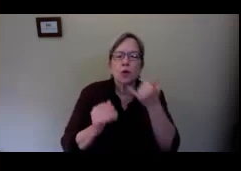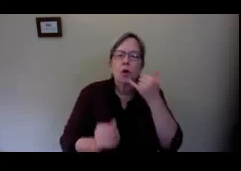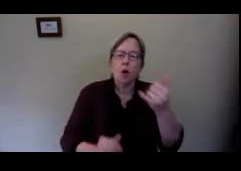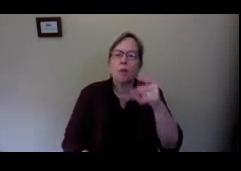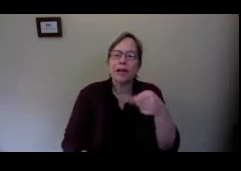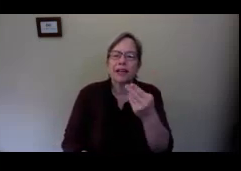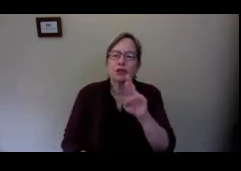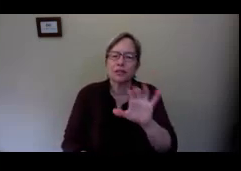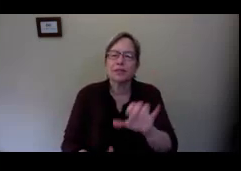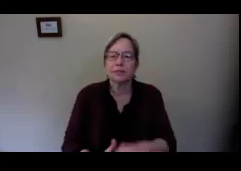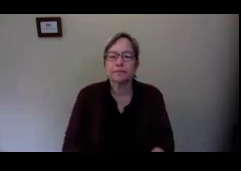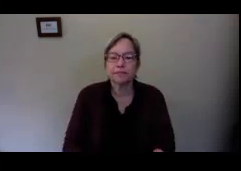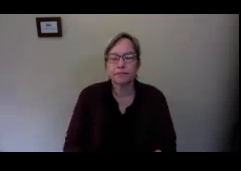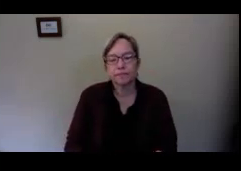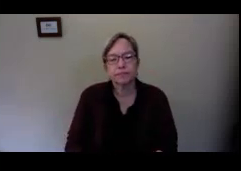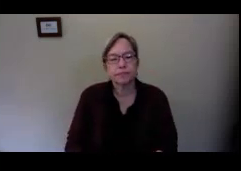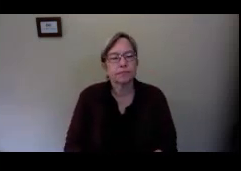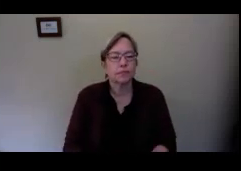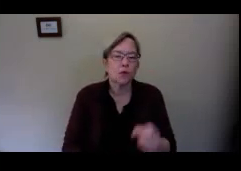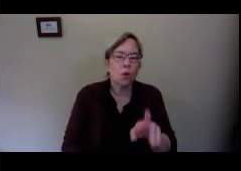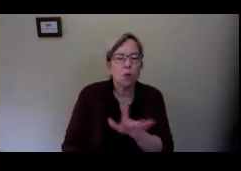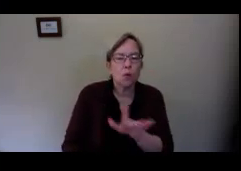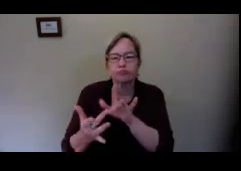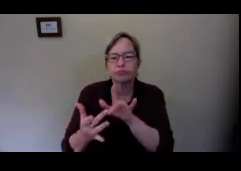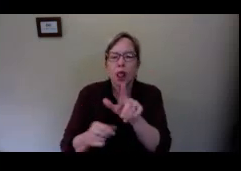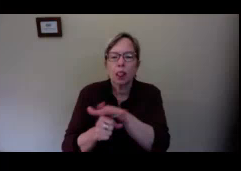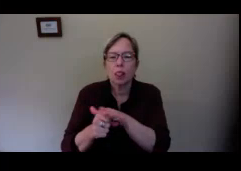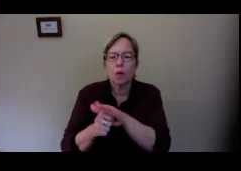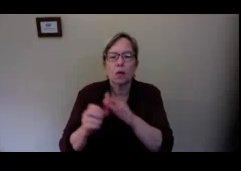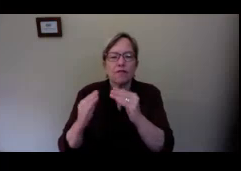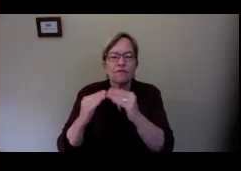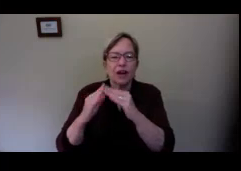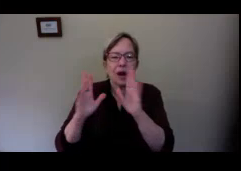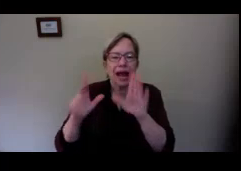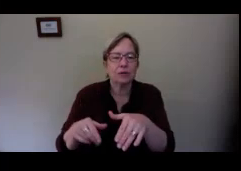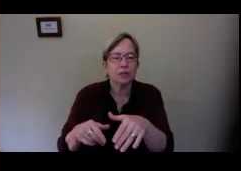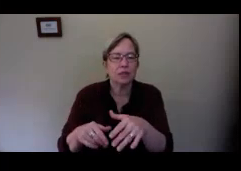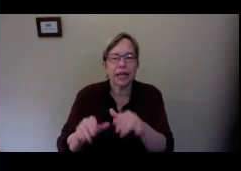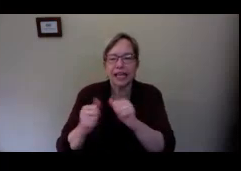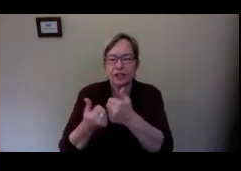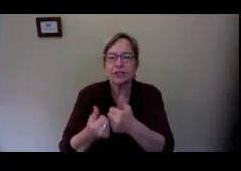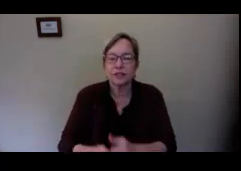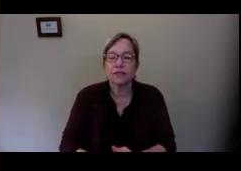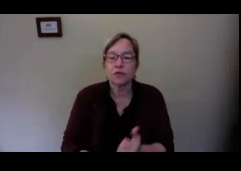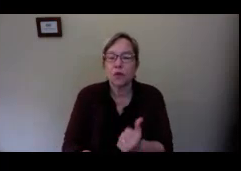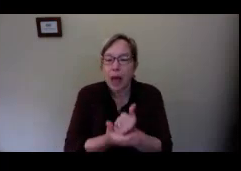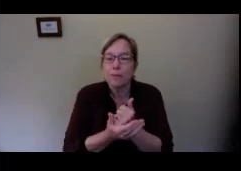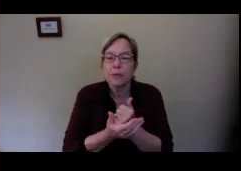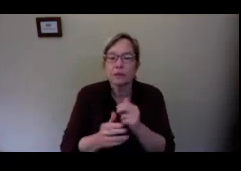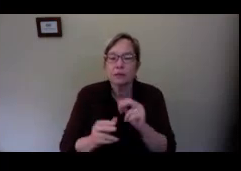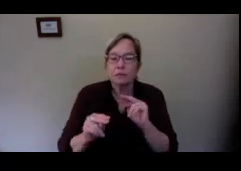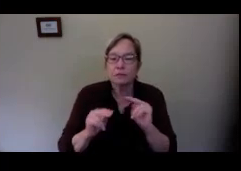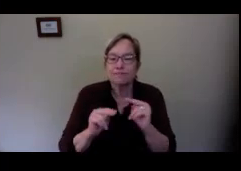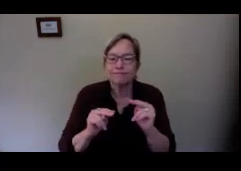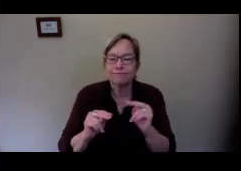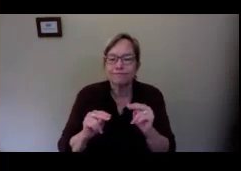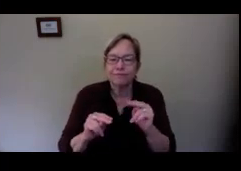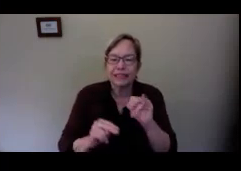the local fair housing agencies for help for navigating these complex situations. Next slide.